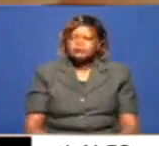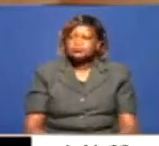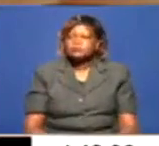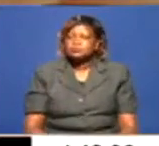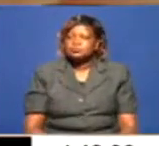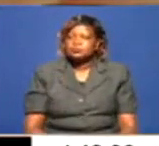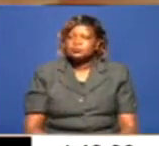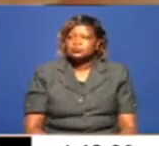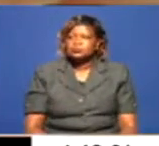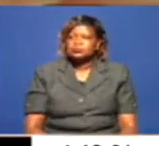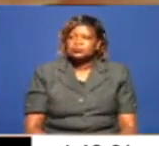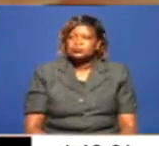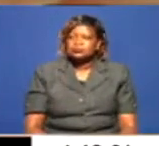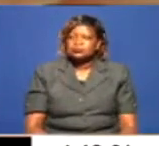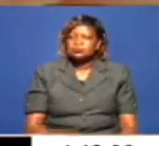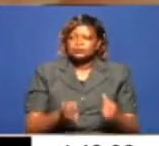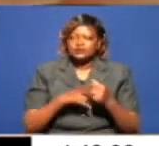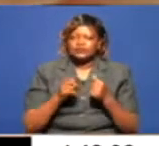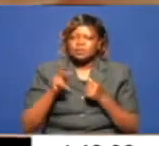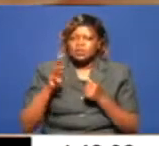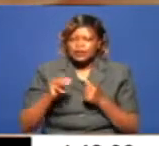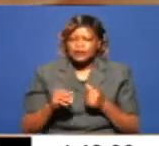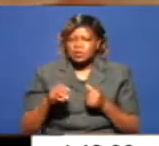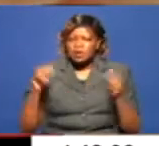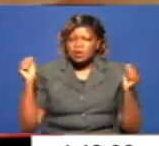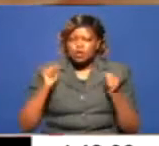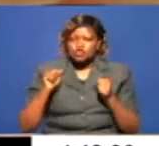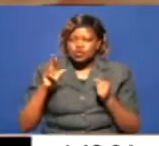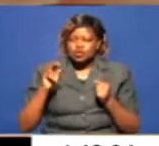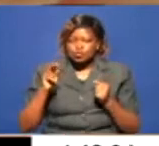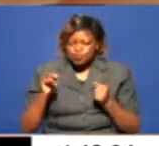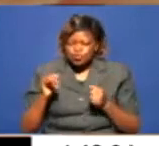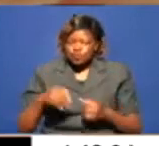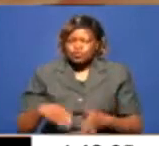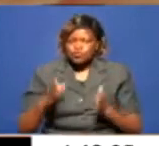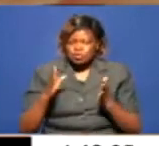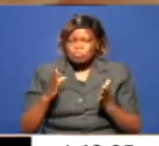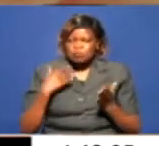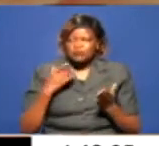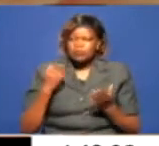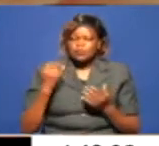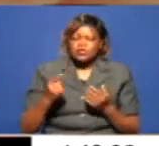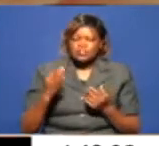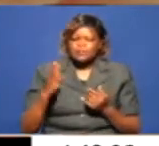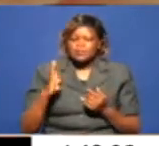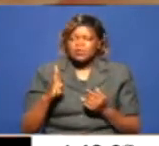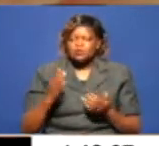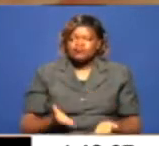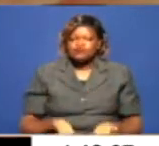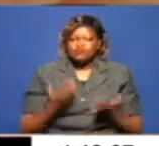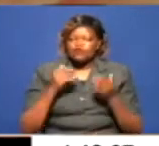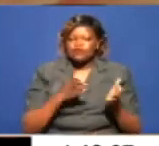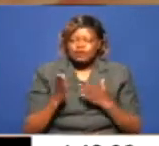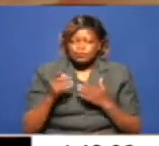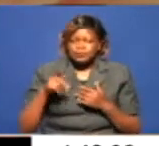Now back home, the 70-kilometer Nanyuki-Rumuruti Road has been earmarked for a 3.3 billion shilling upgrade. Infrastructure